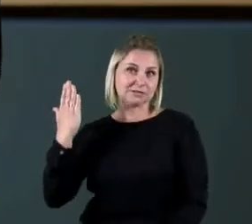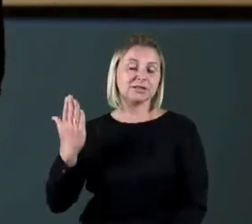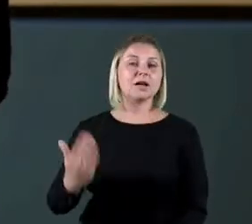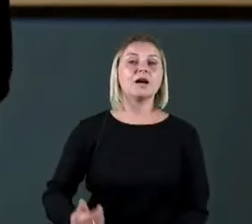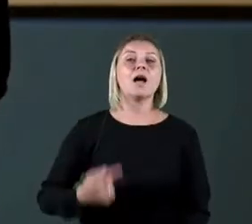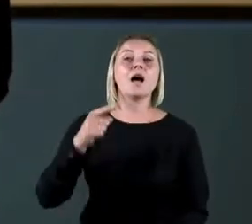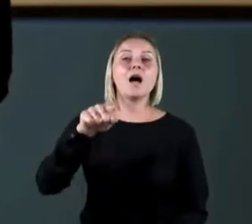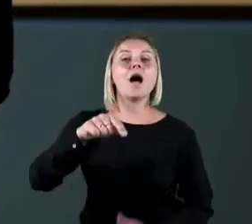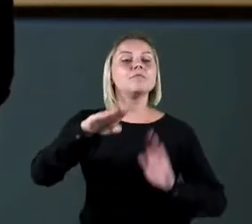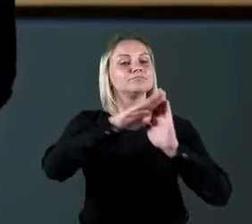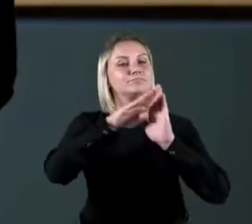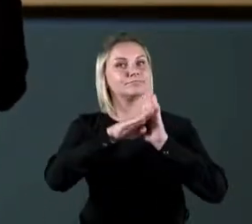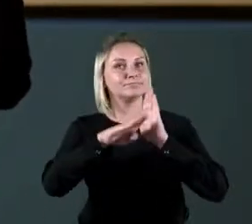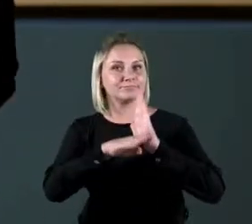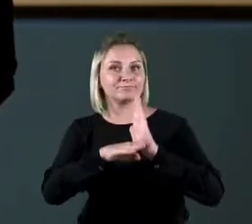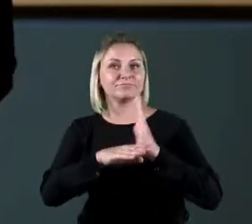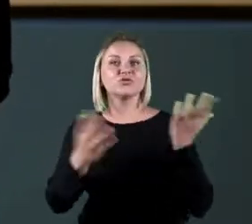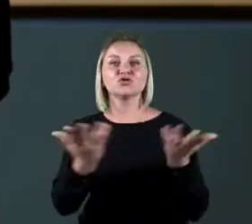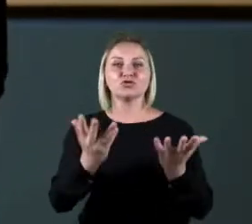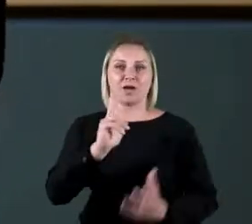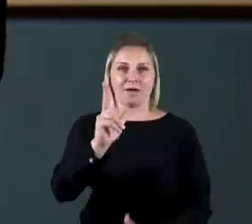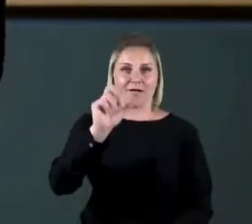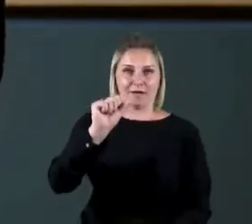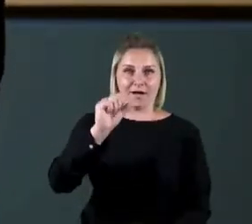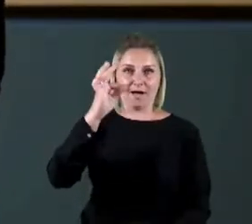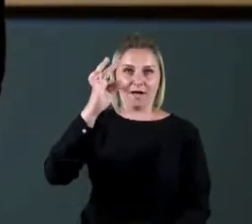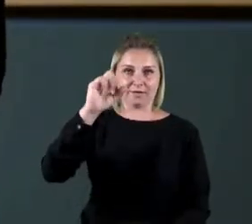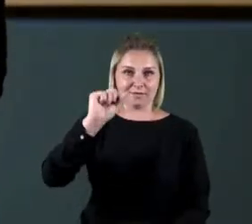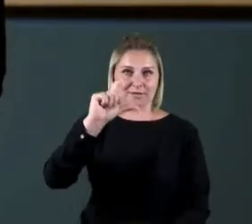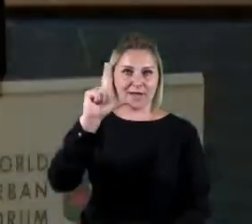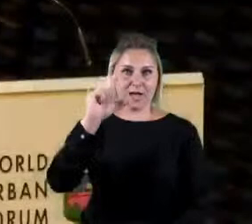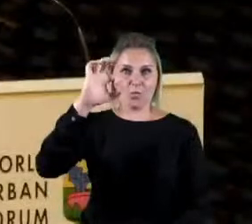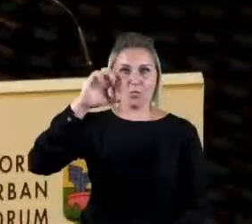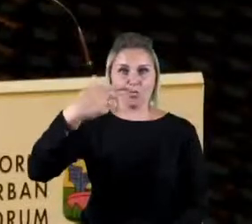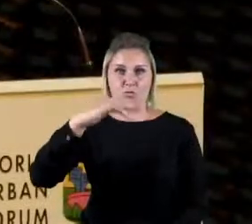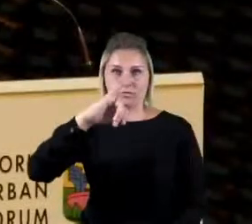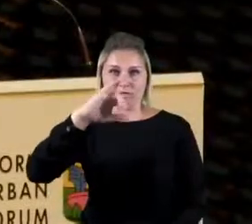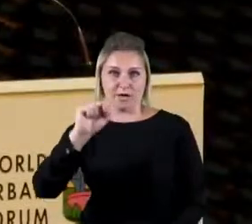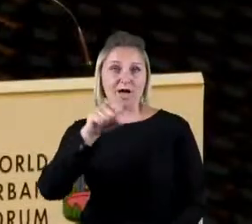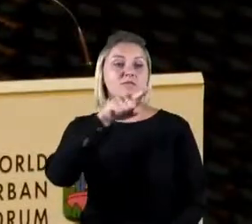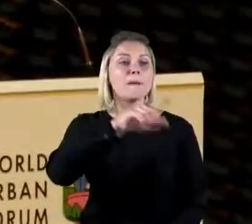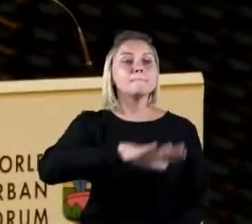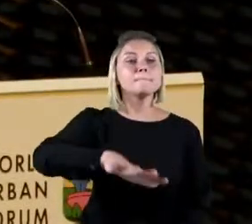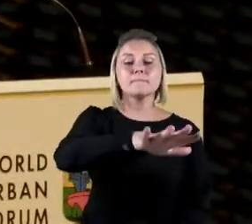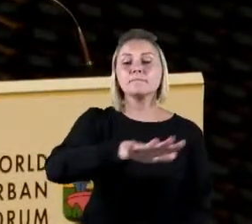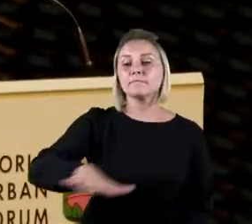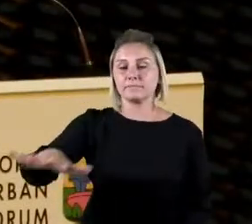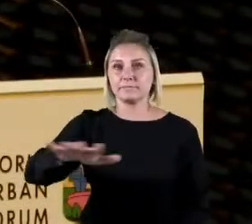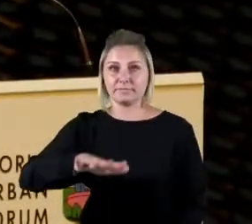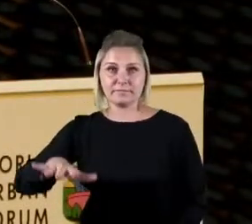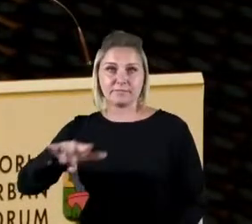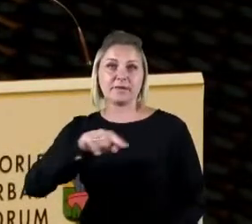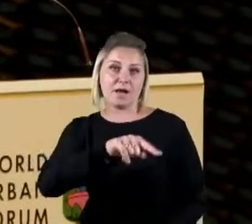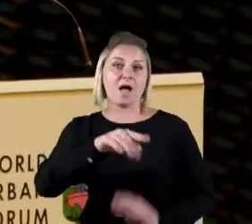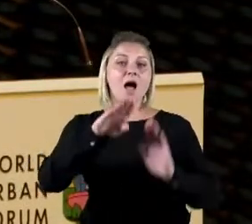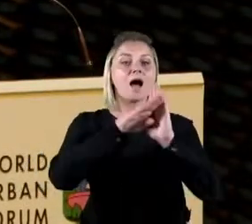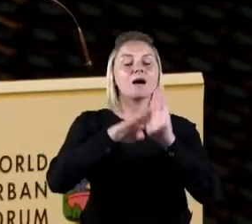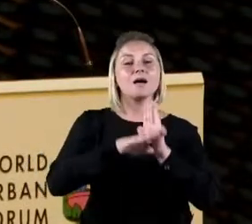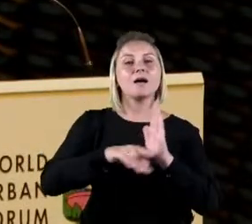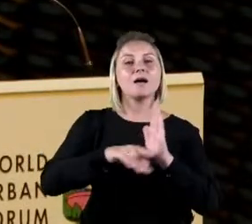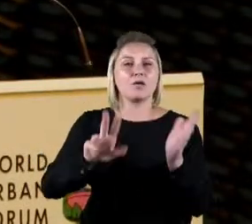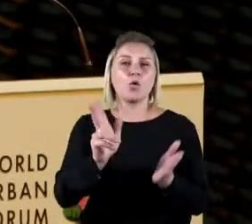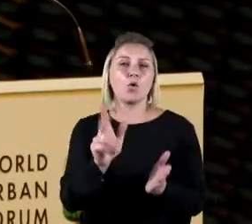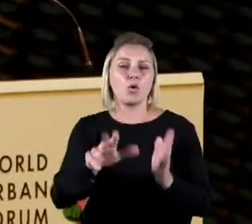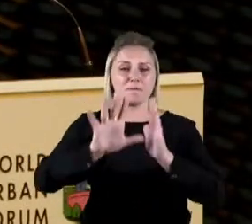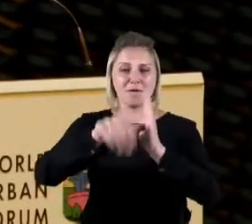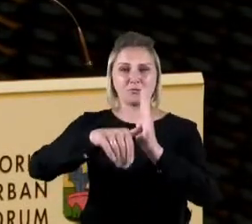for Catalonia. In this localization, we've called it the agenda of our villages and cities,